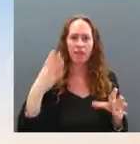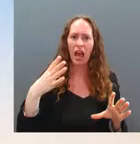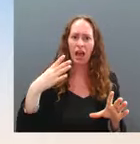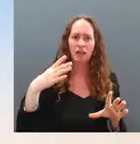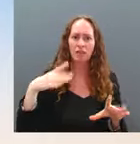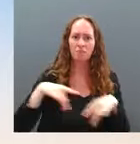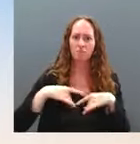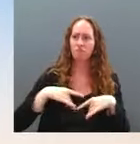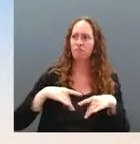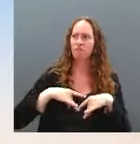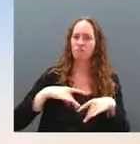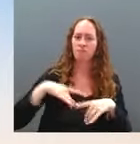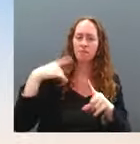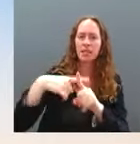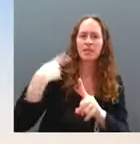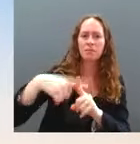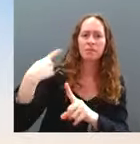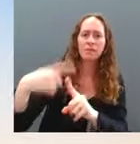to what's going on? No.